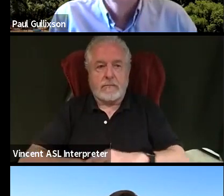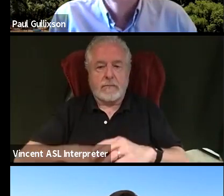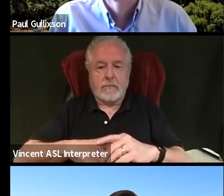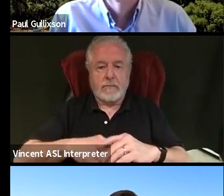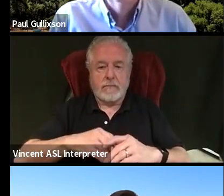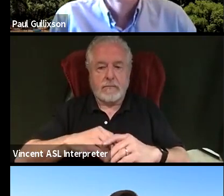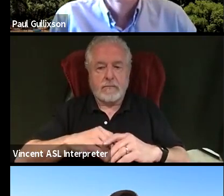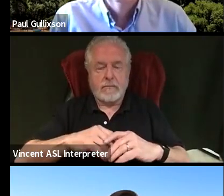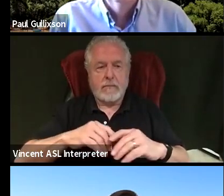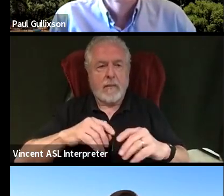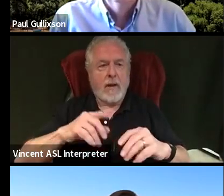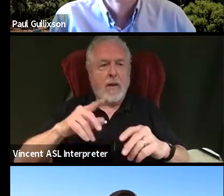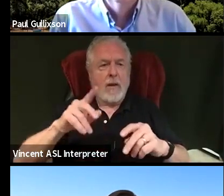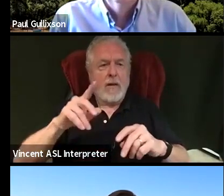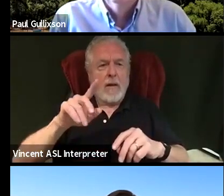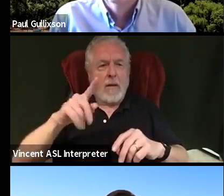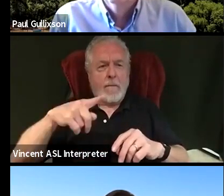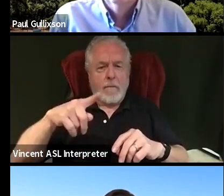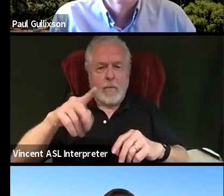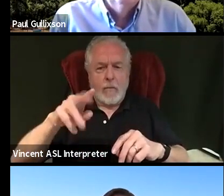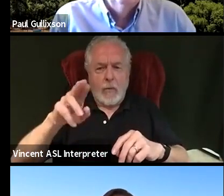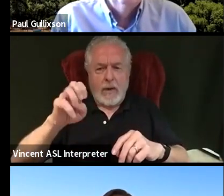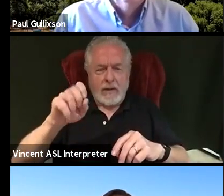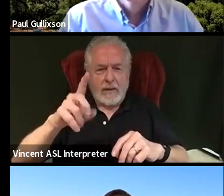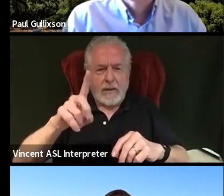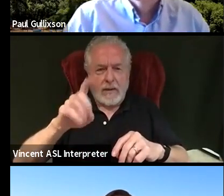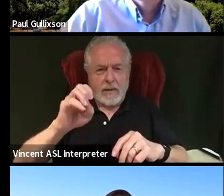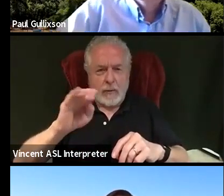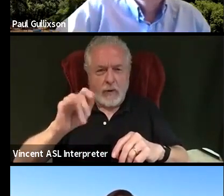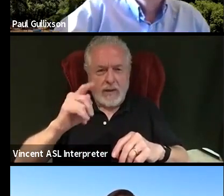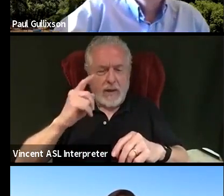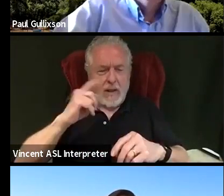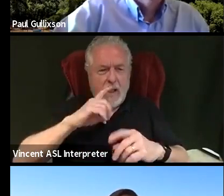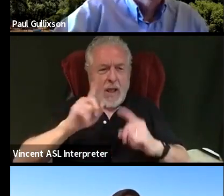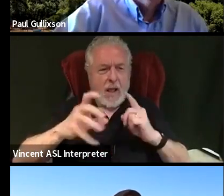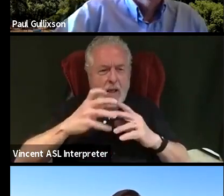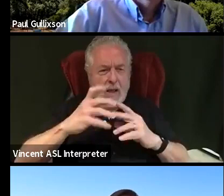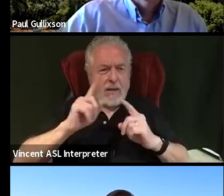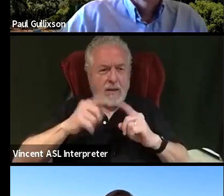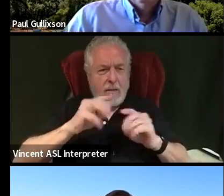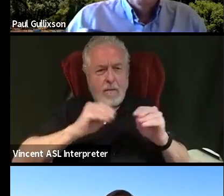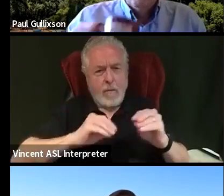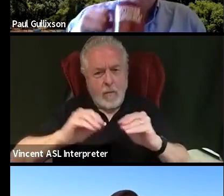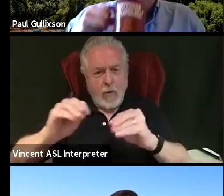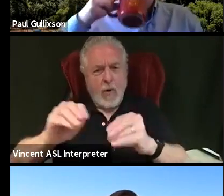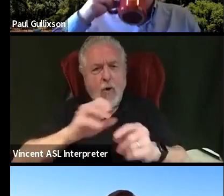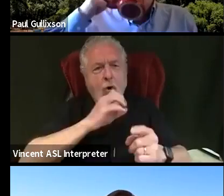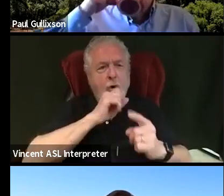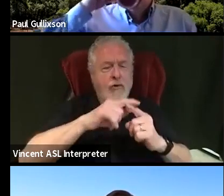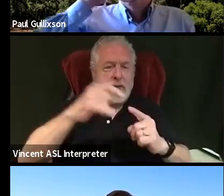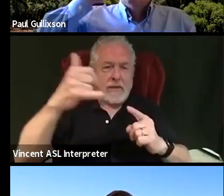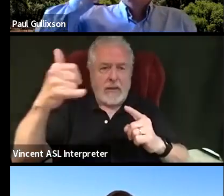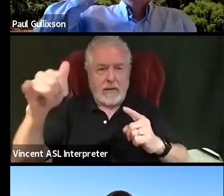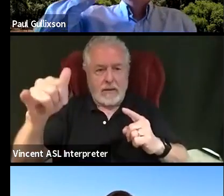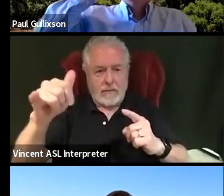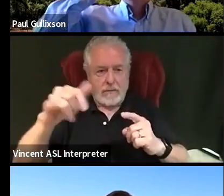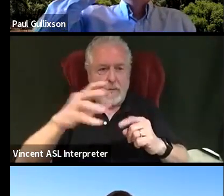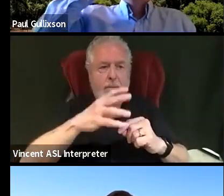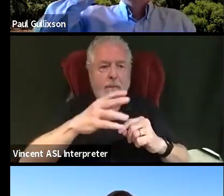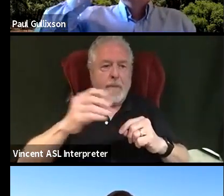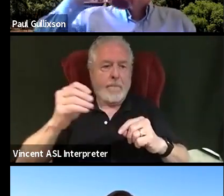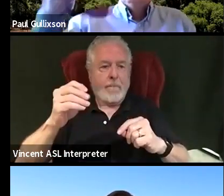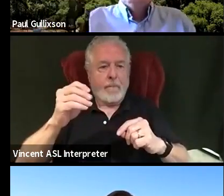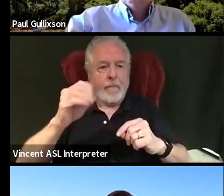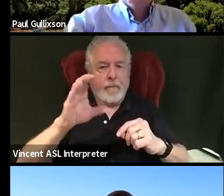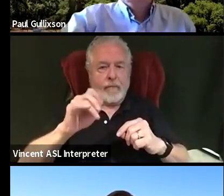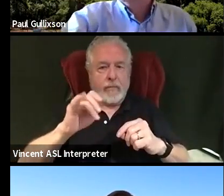I the Press Democrat has asked Dr. Mays a lot lately about moving from orange to yellow and